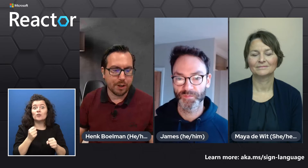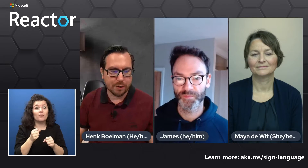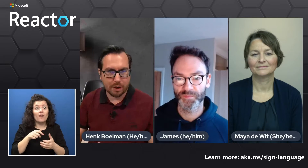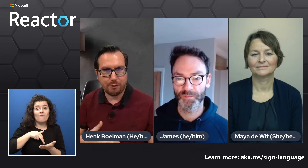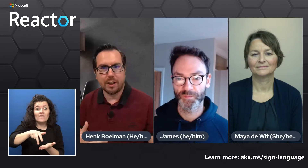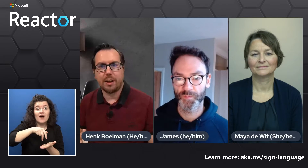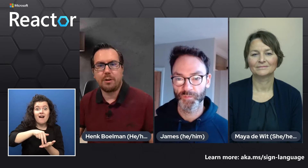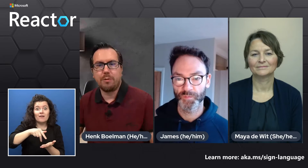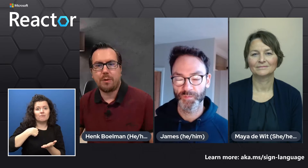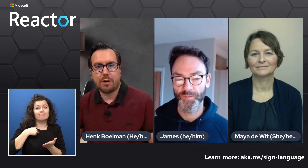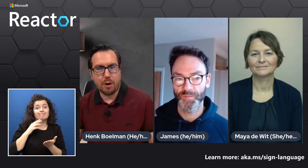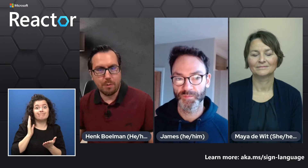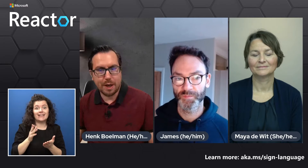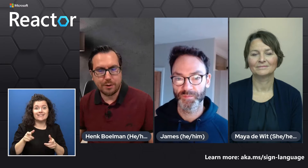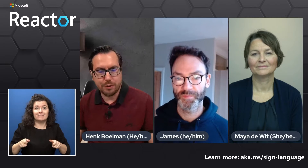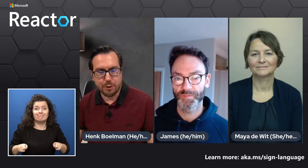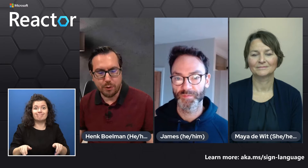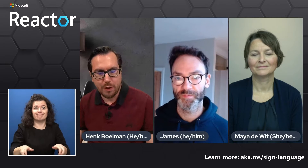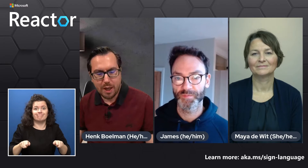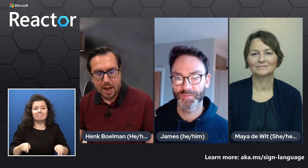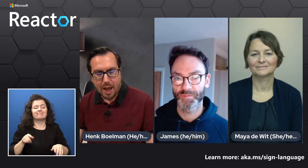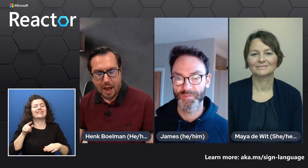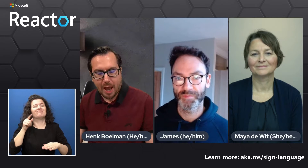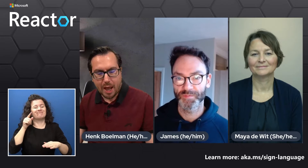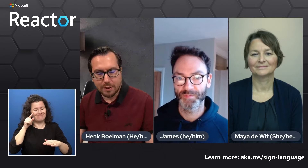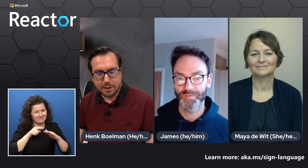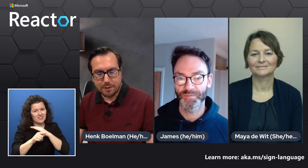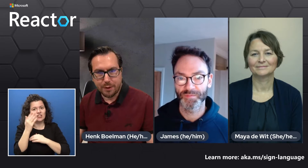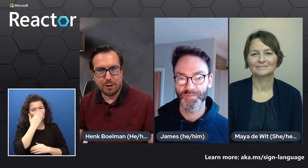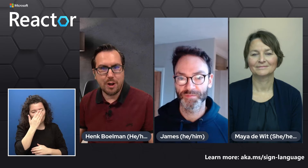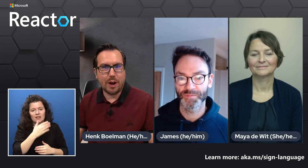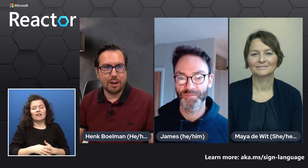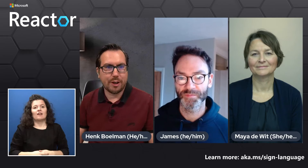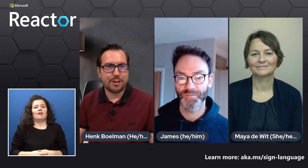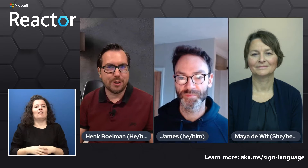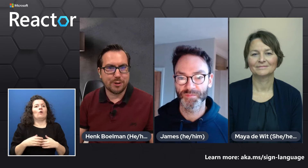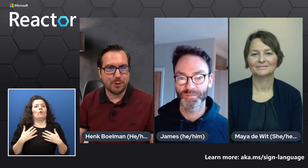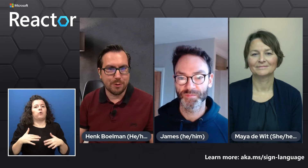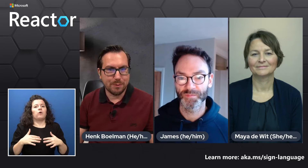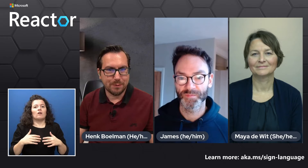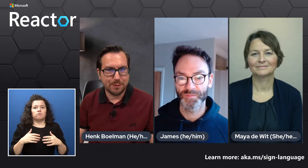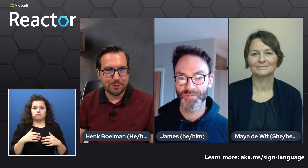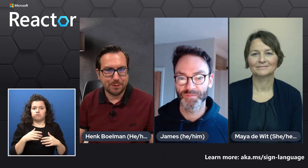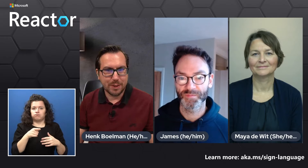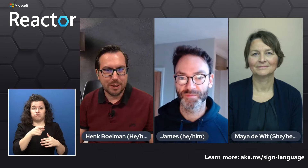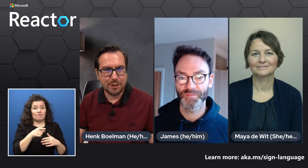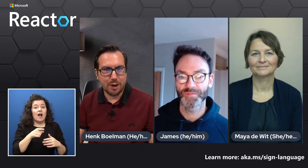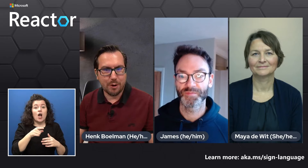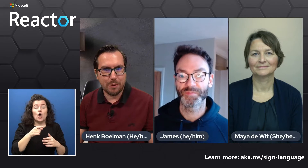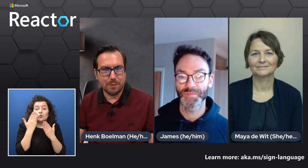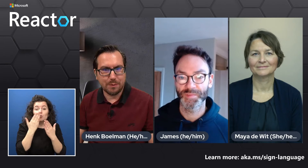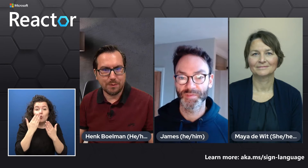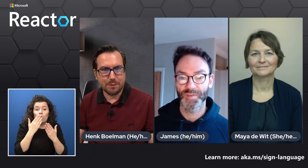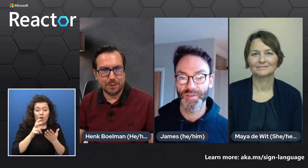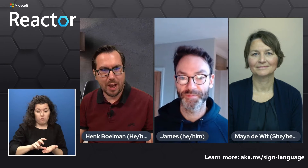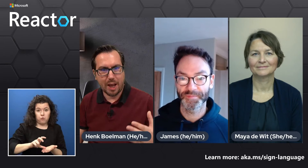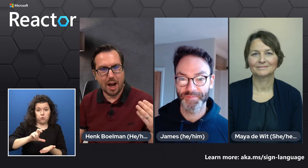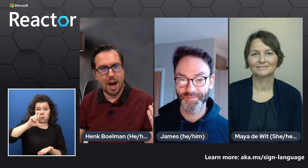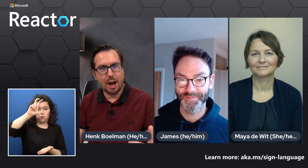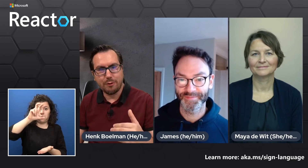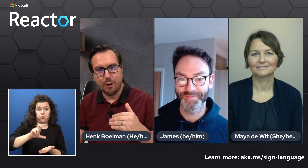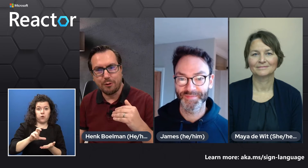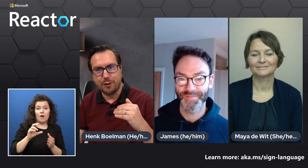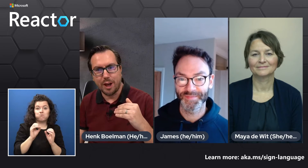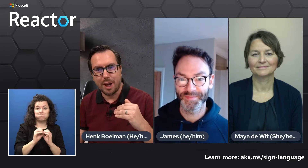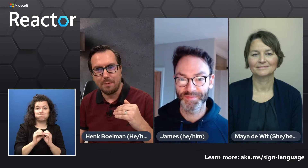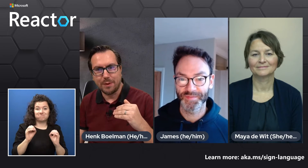happy that I finally could go back to school. And there was no elevator in the school. So, Right. and